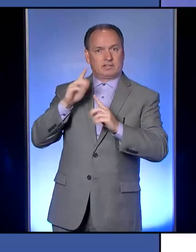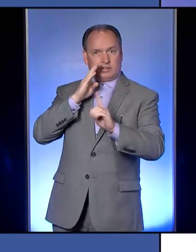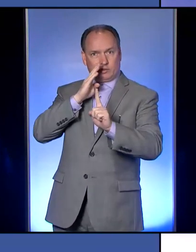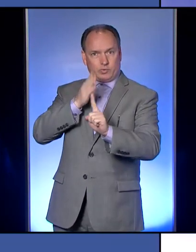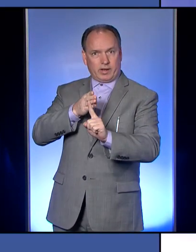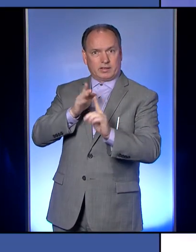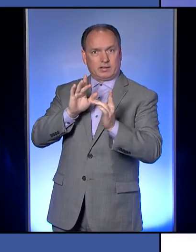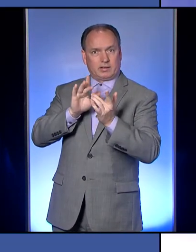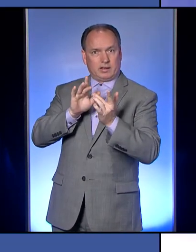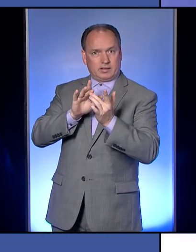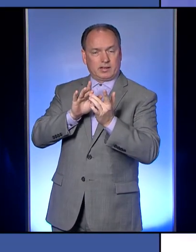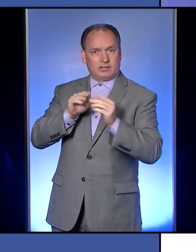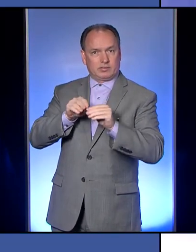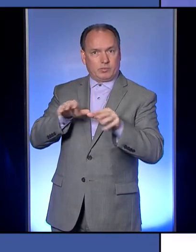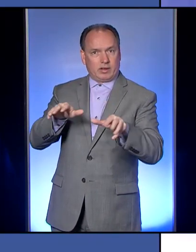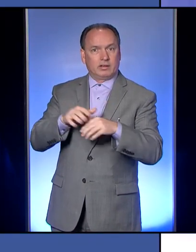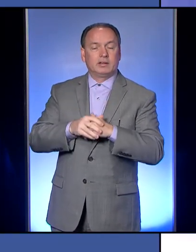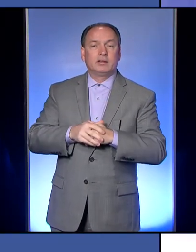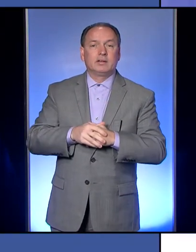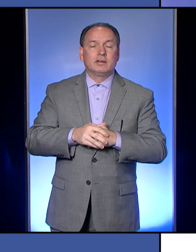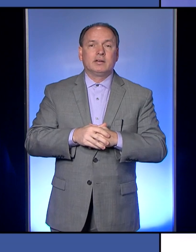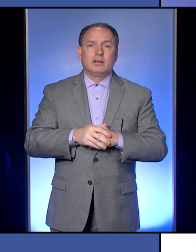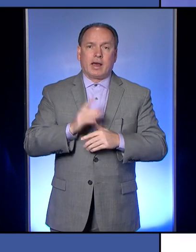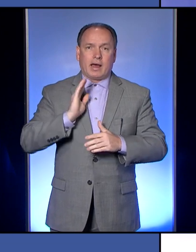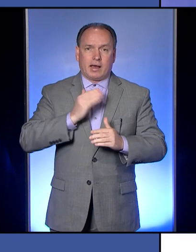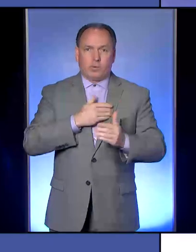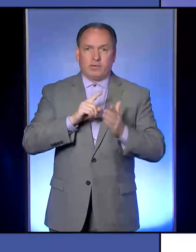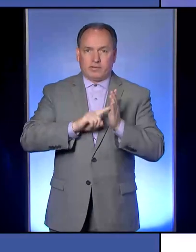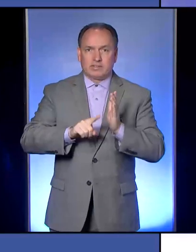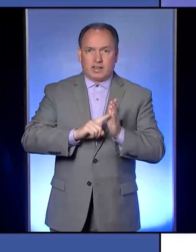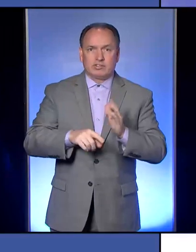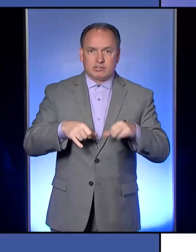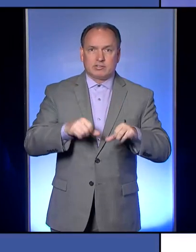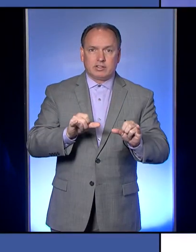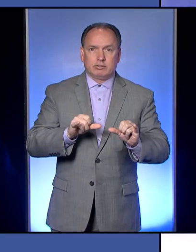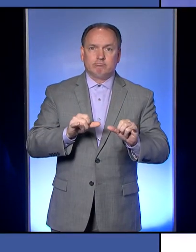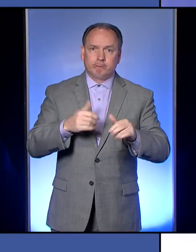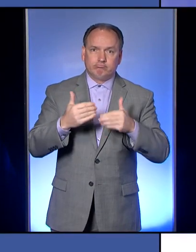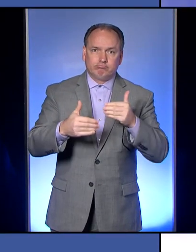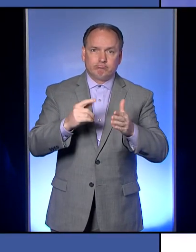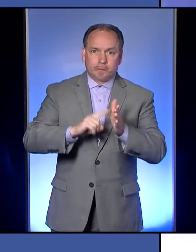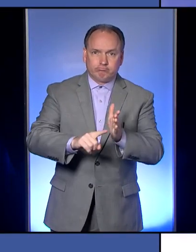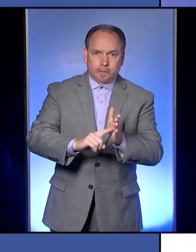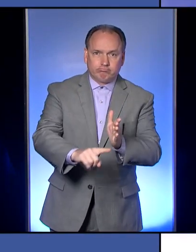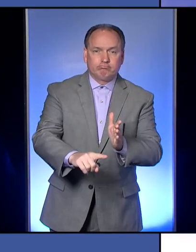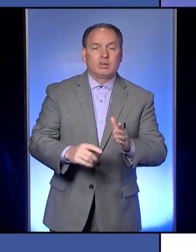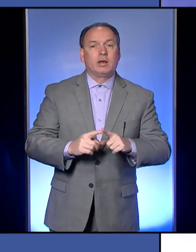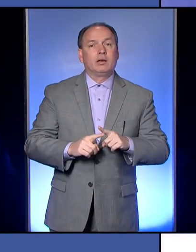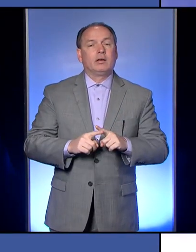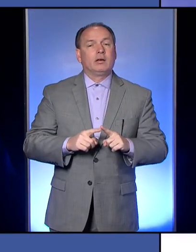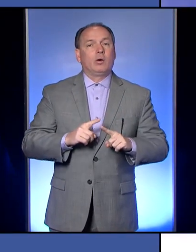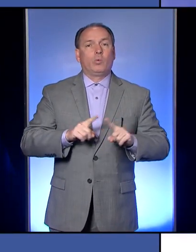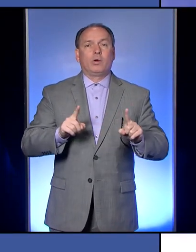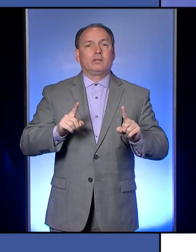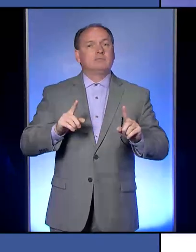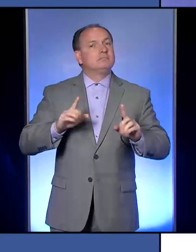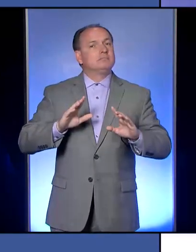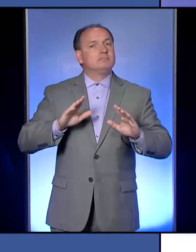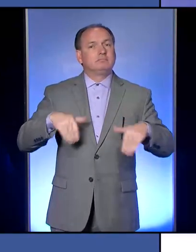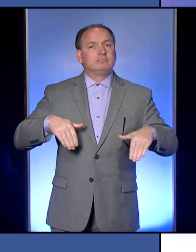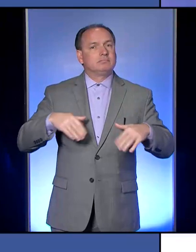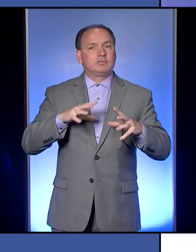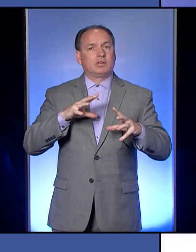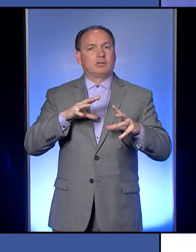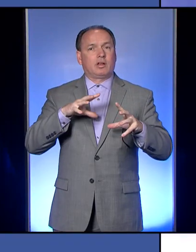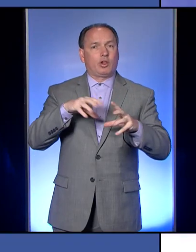Investigations are continuing at the Erie County Department of Health. What is not included in these numbers is the case